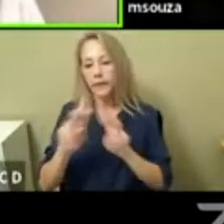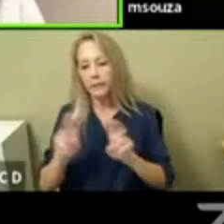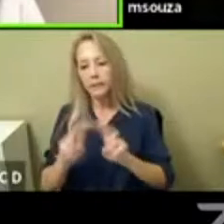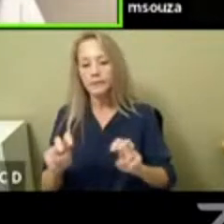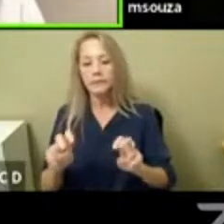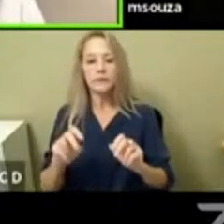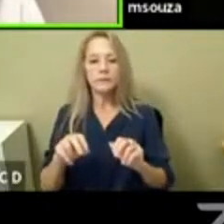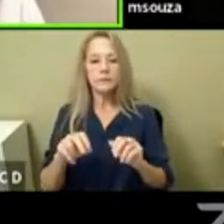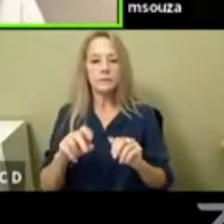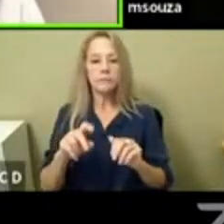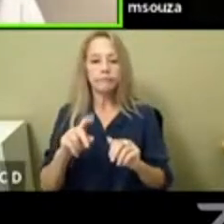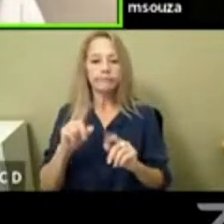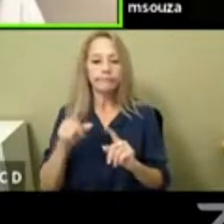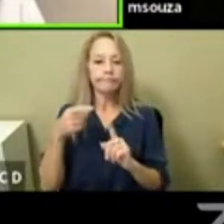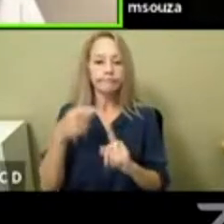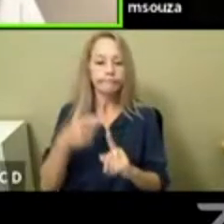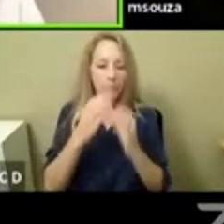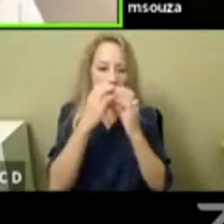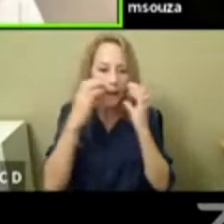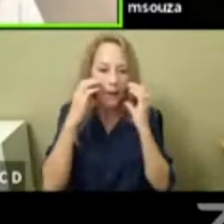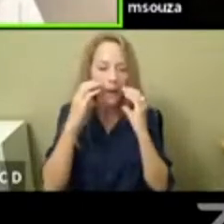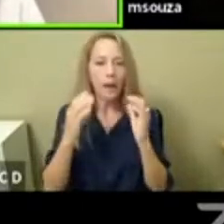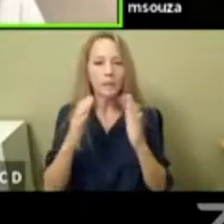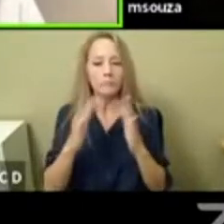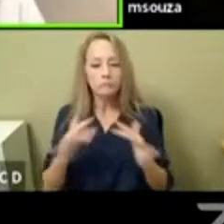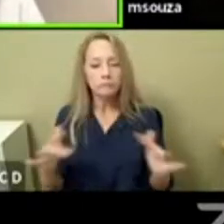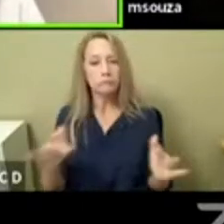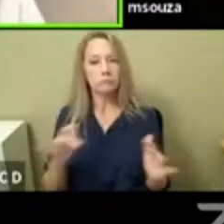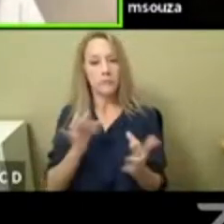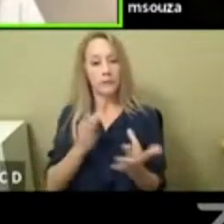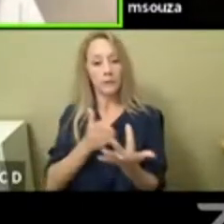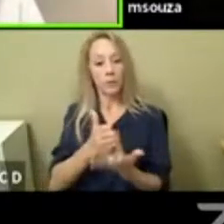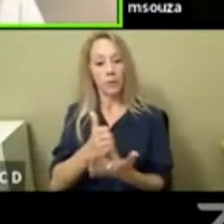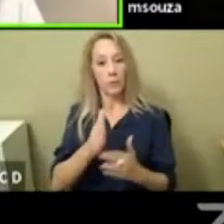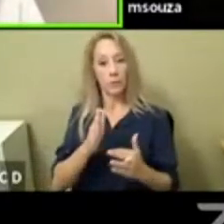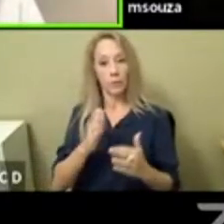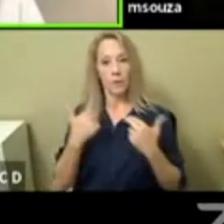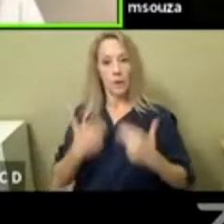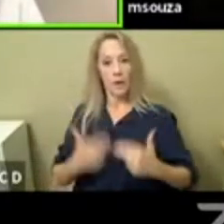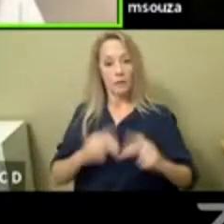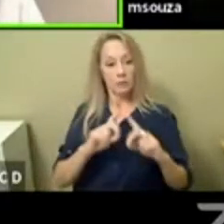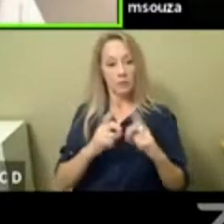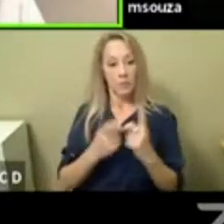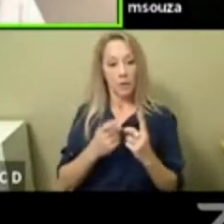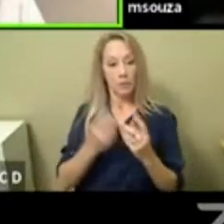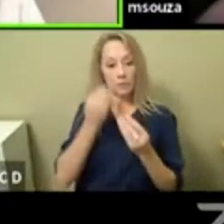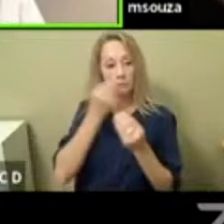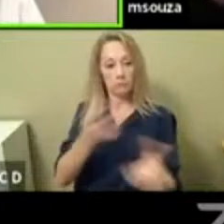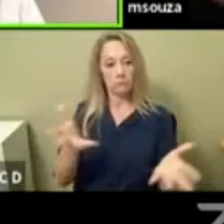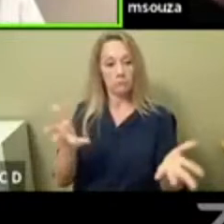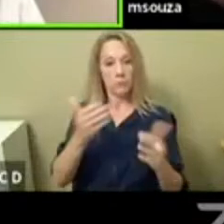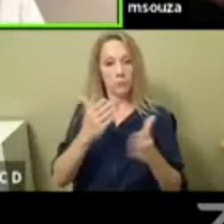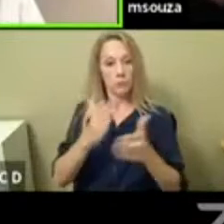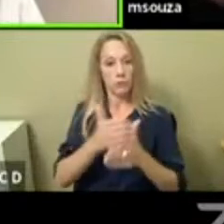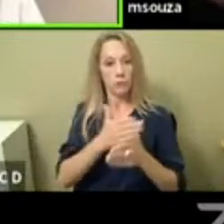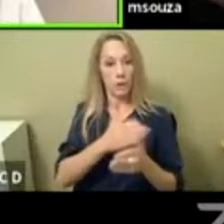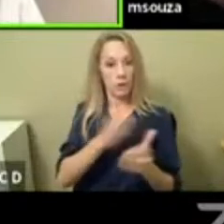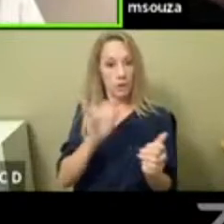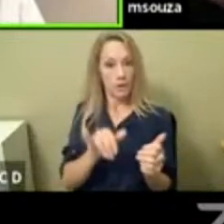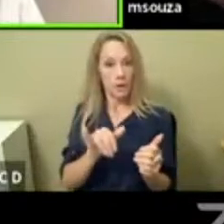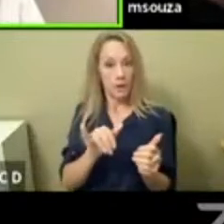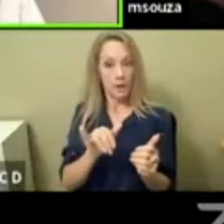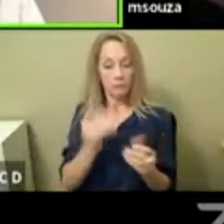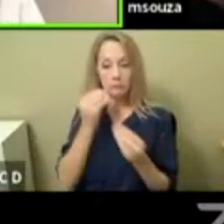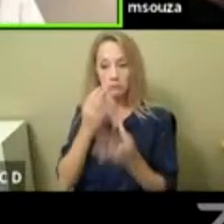that, that we can, through the health department, share that with NARDA or with